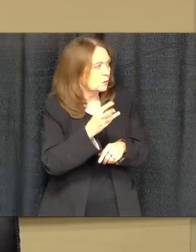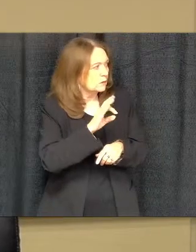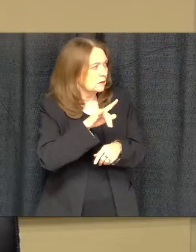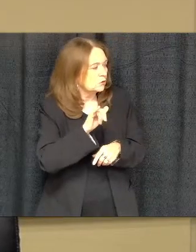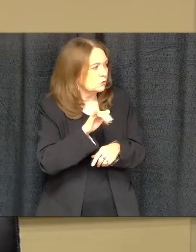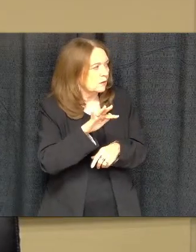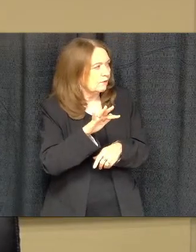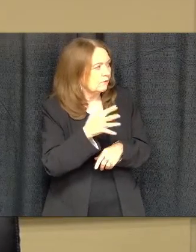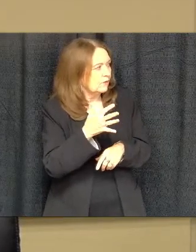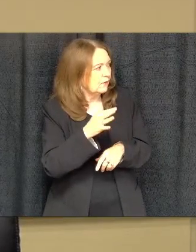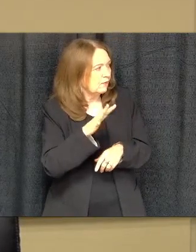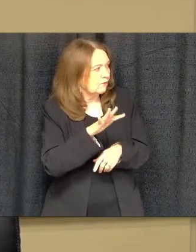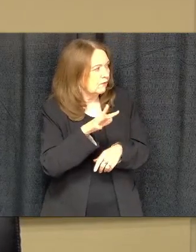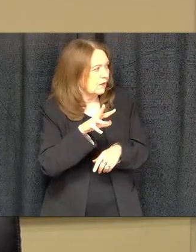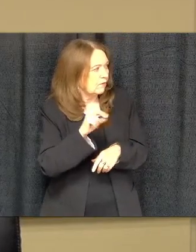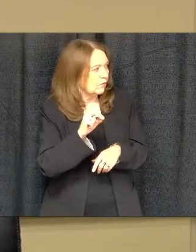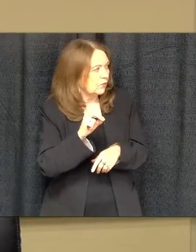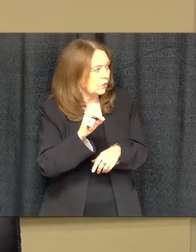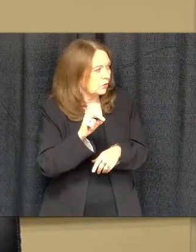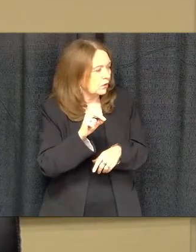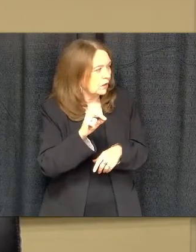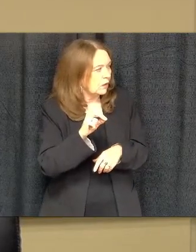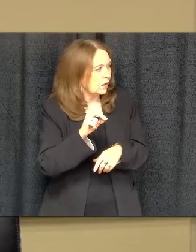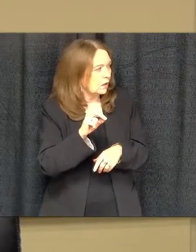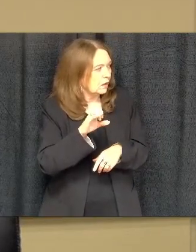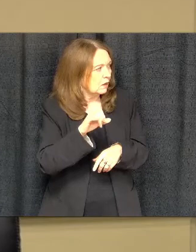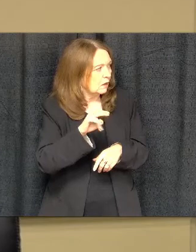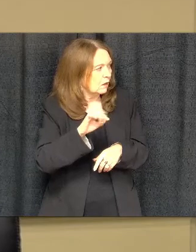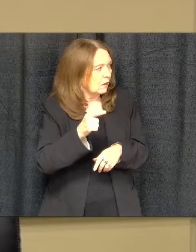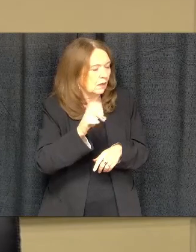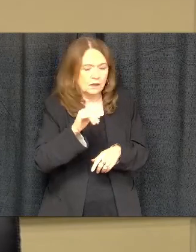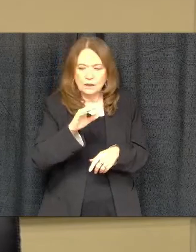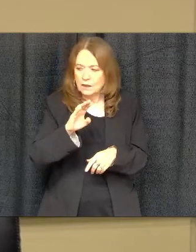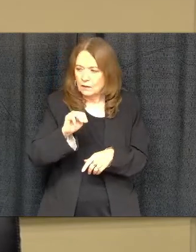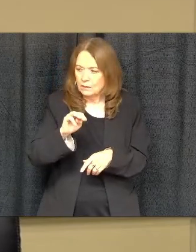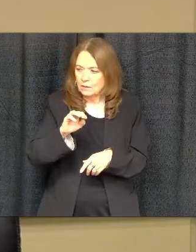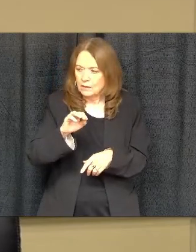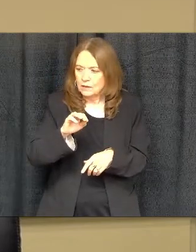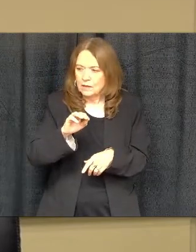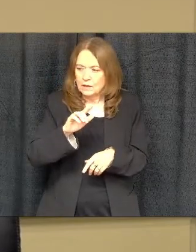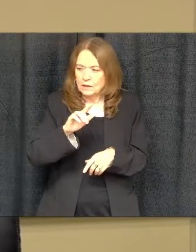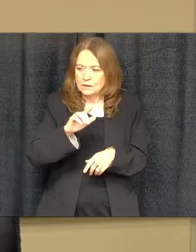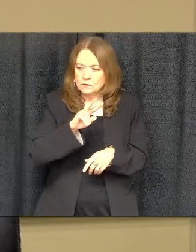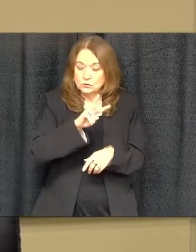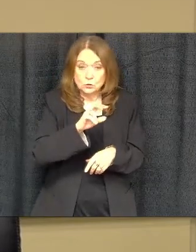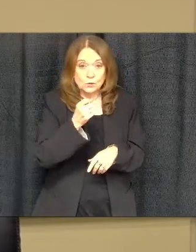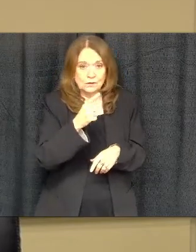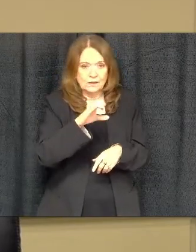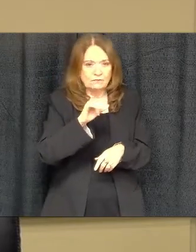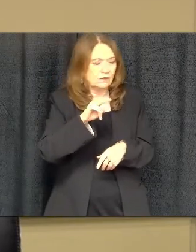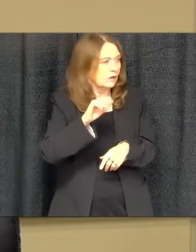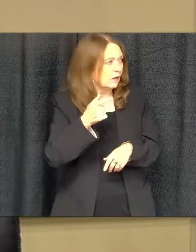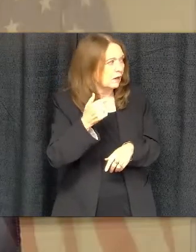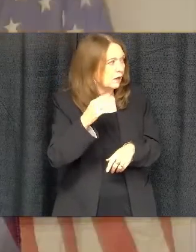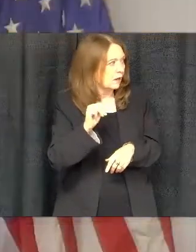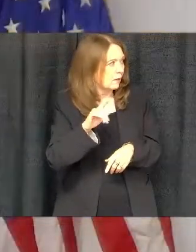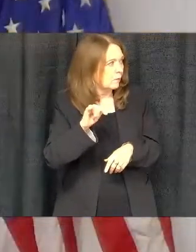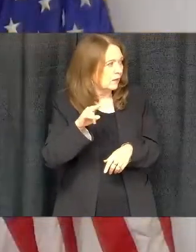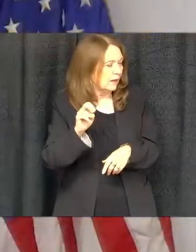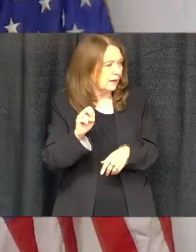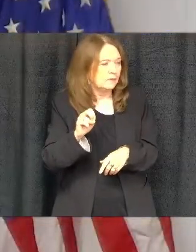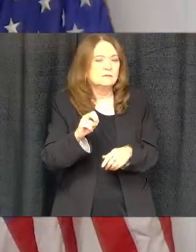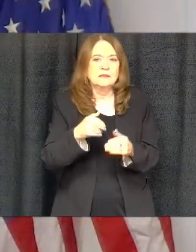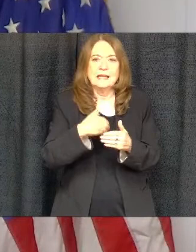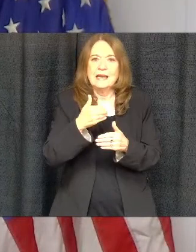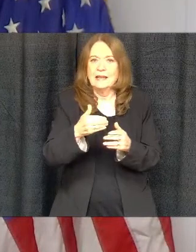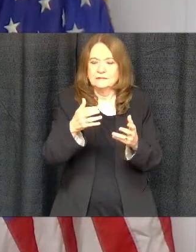PM at 211 Cunningham Lane, which is the District 1 Police Precinct. All are welcome. You don't have to live in Ward 2. Thank you. Okay,